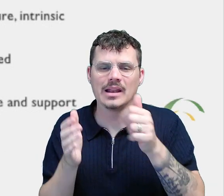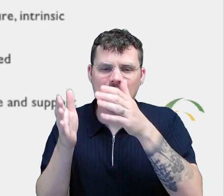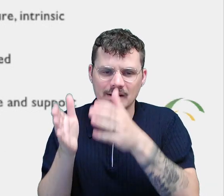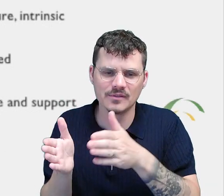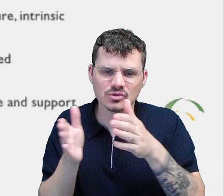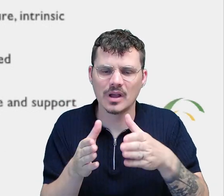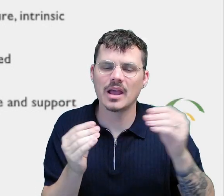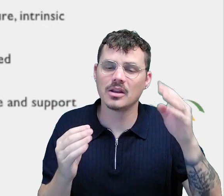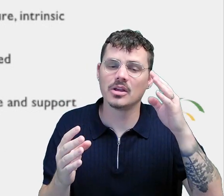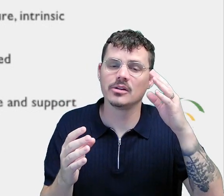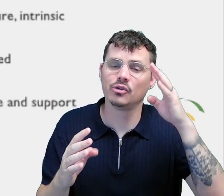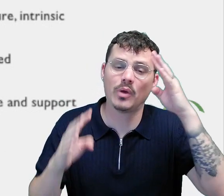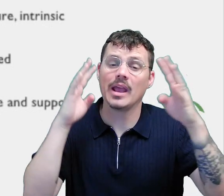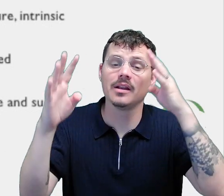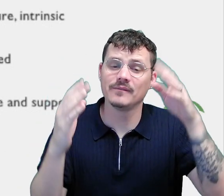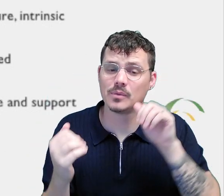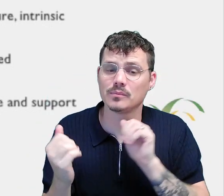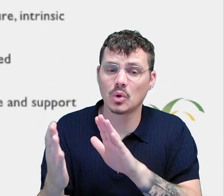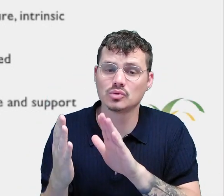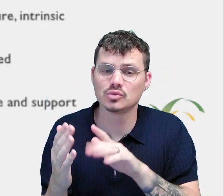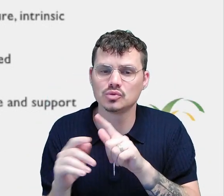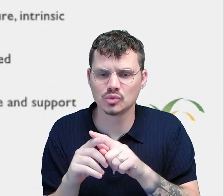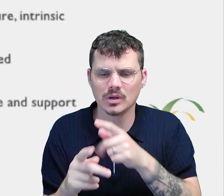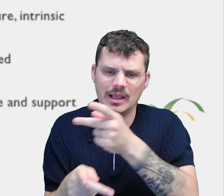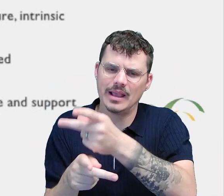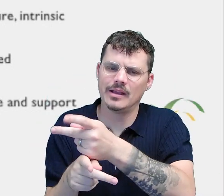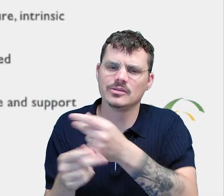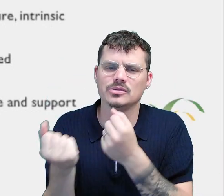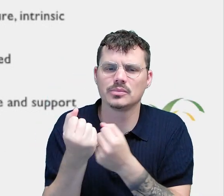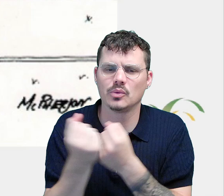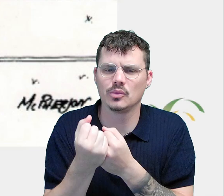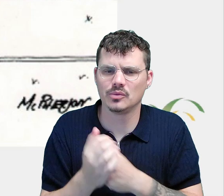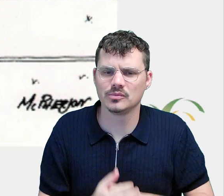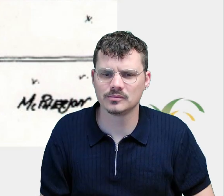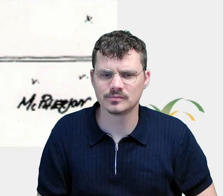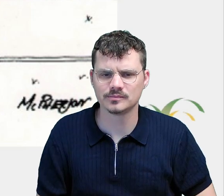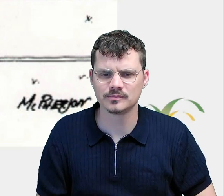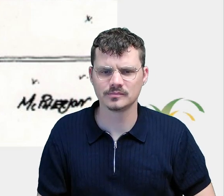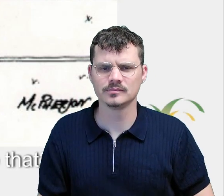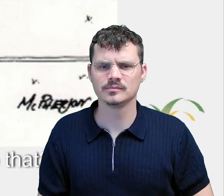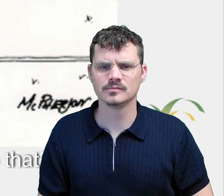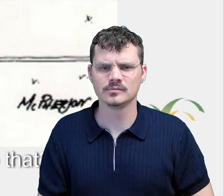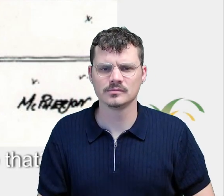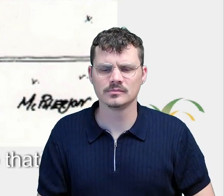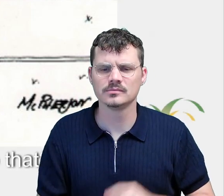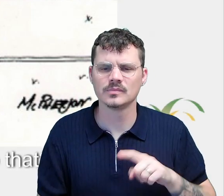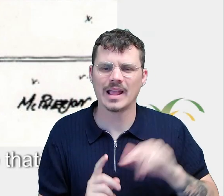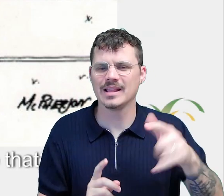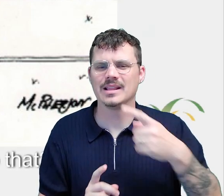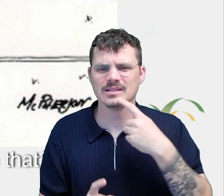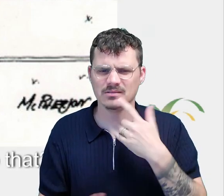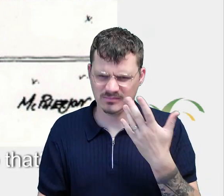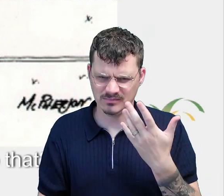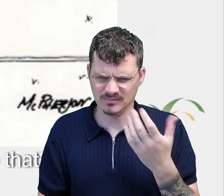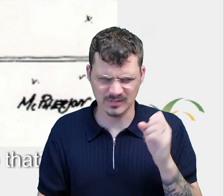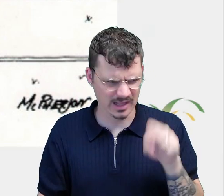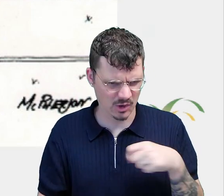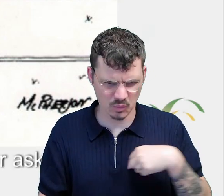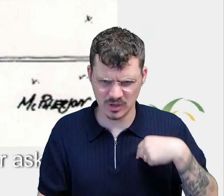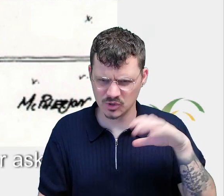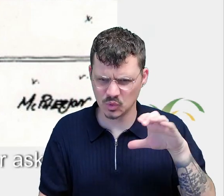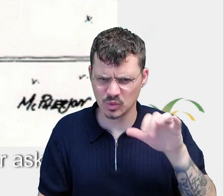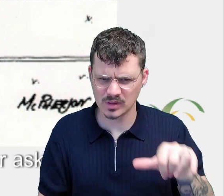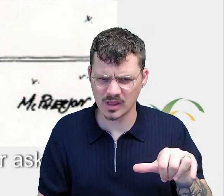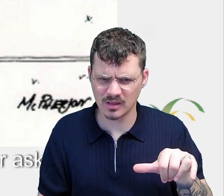and creative approach to care and support. And, as they say, hey, can we do that?